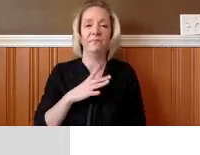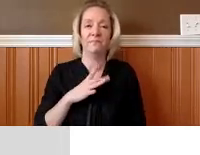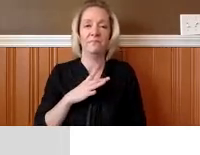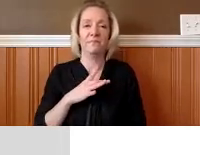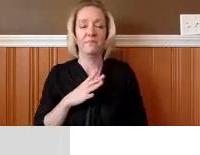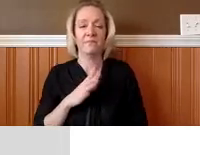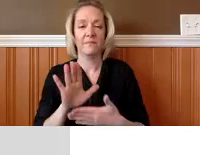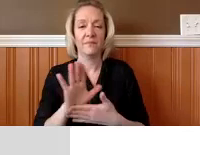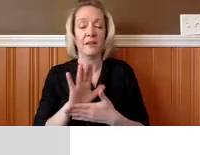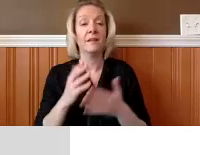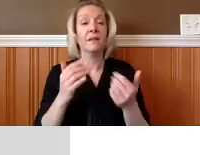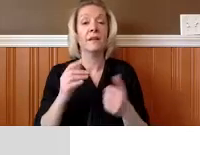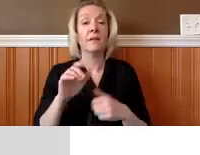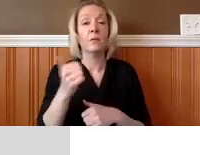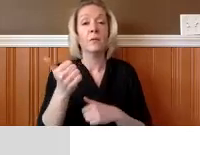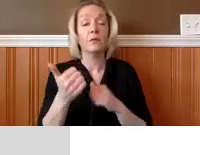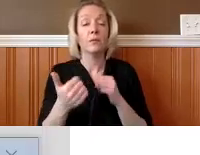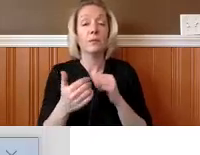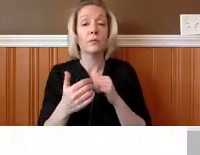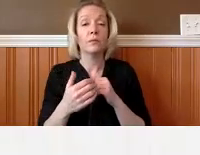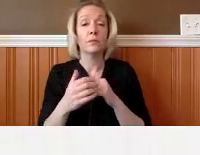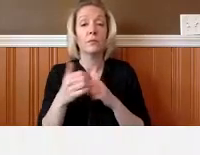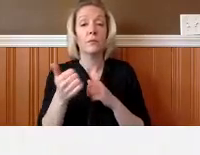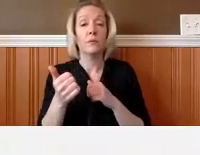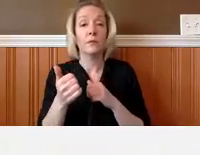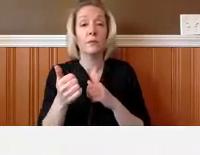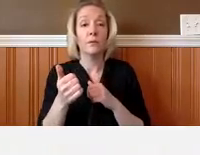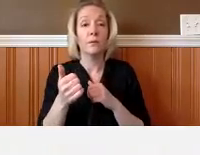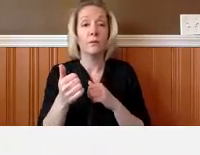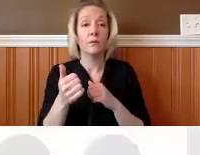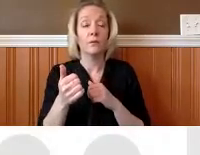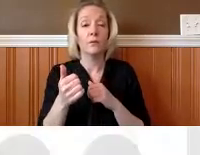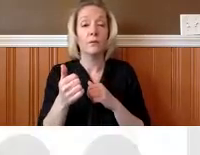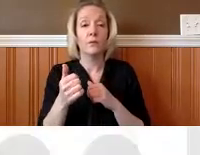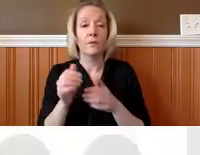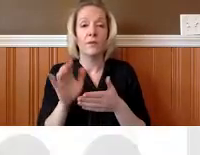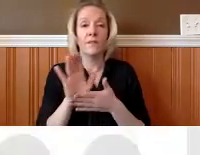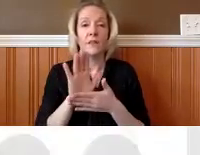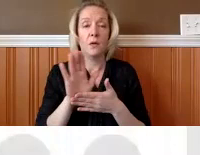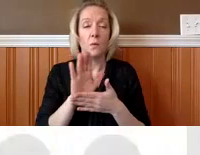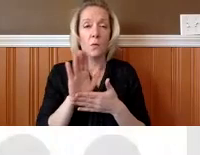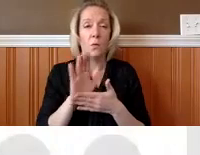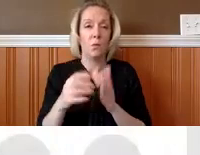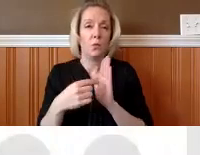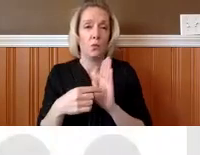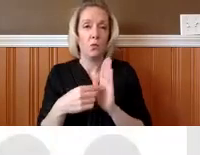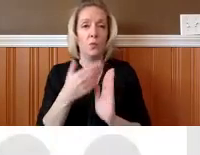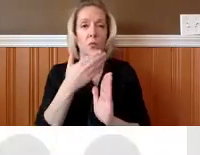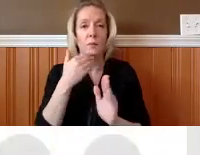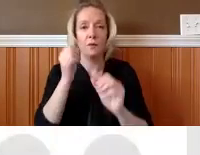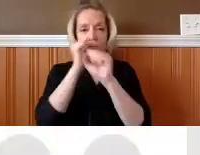I'm going to show you another visual latency because the videos are way better than me talking.